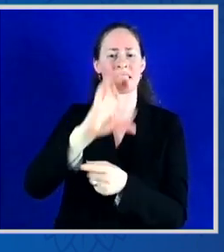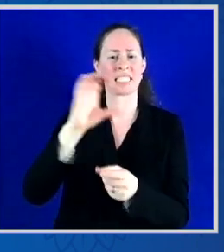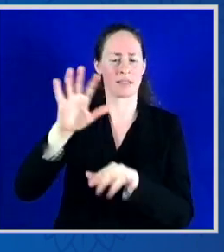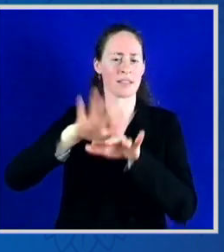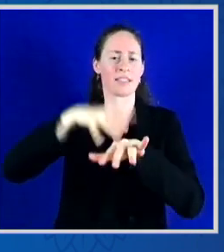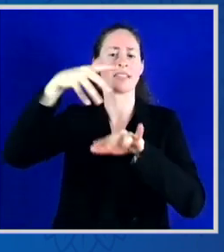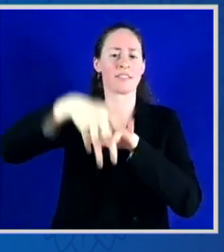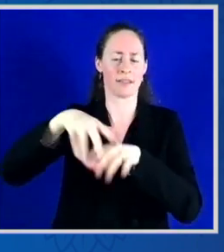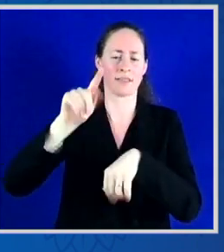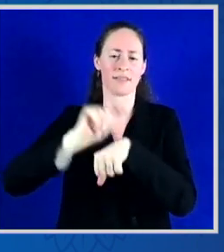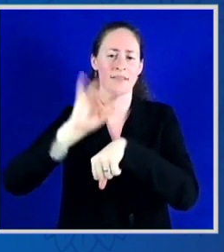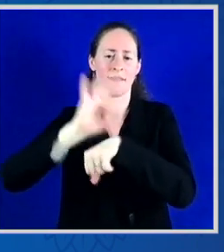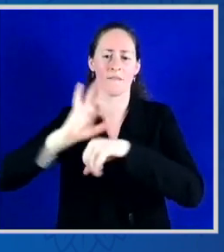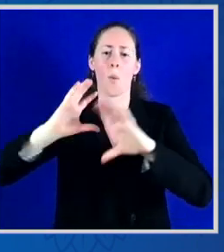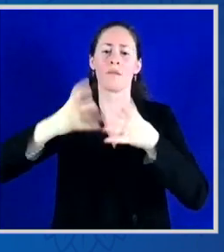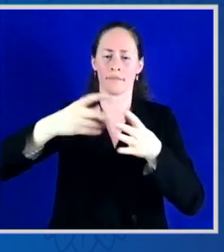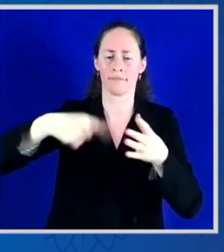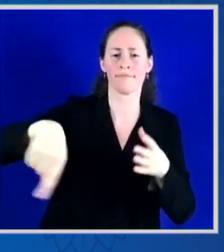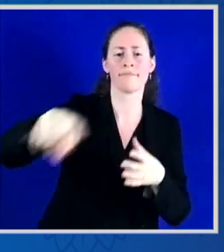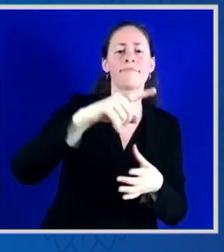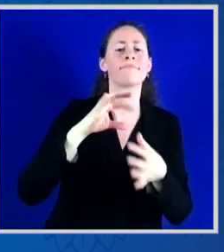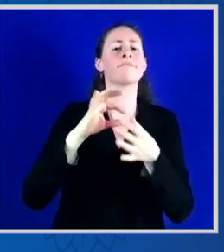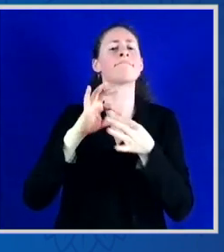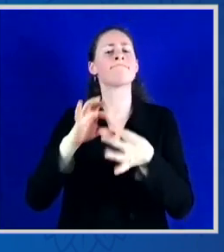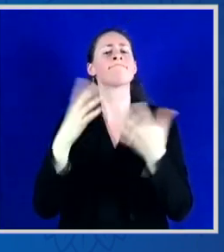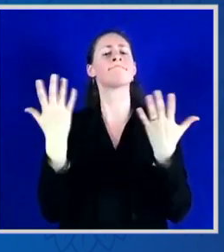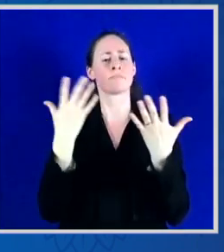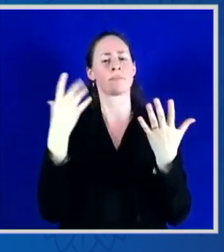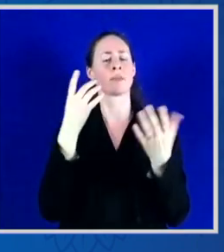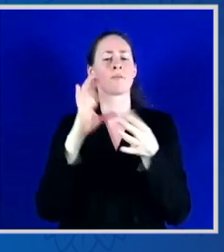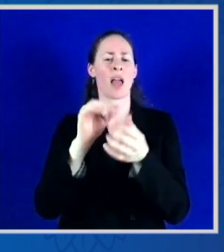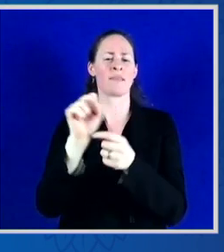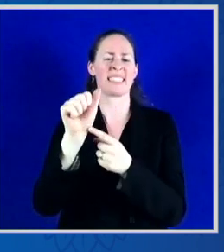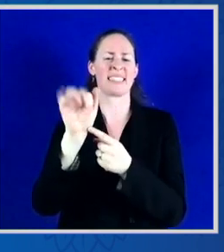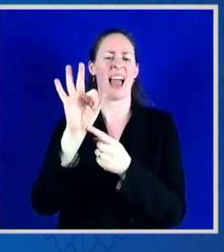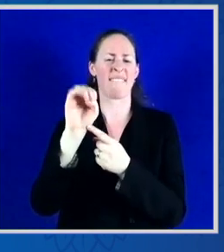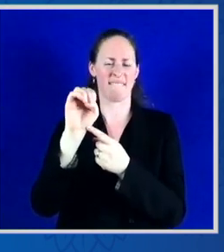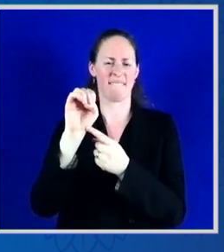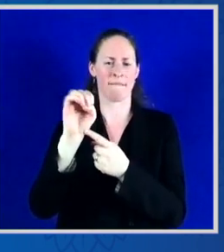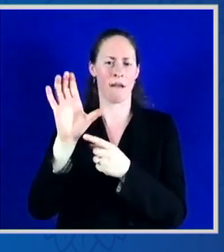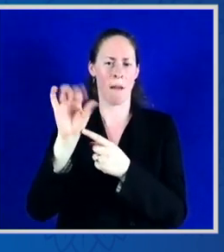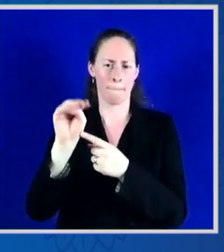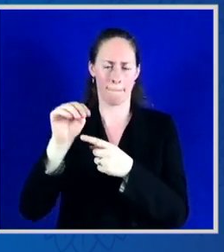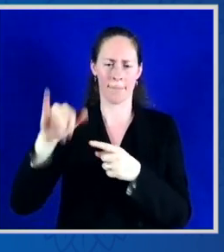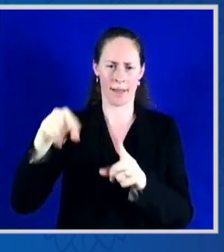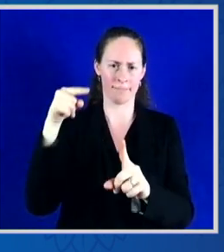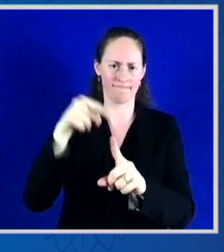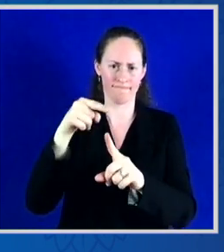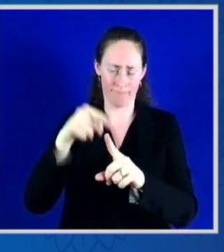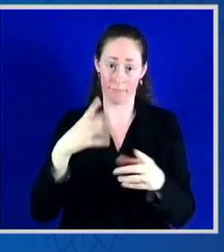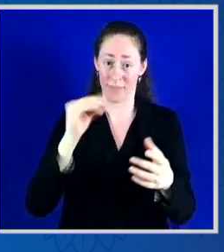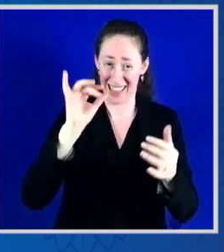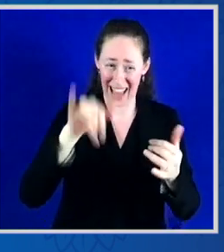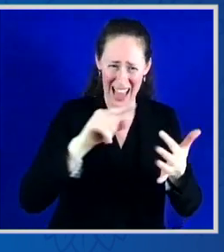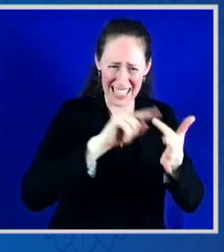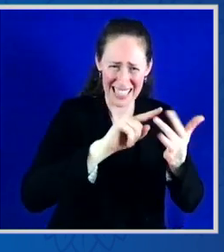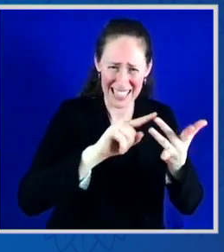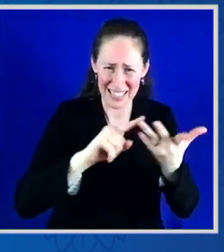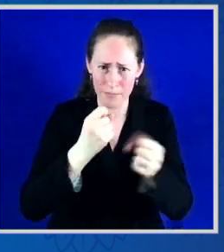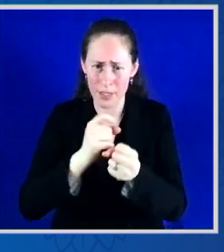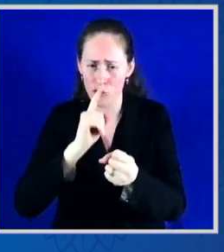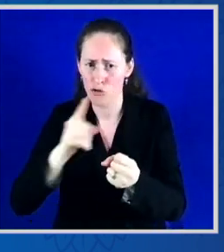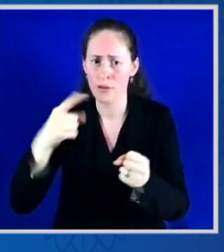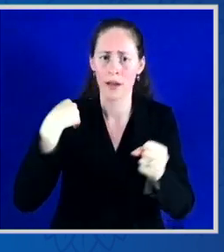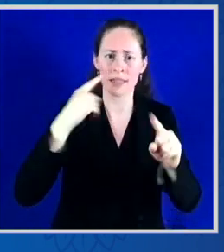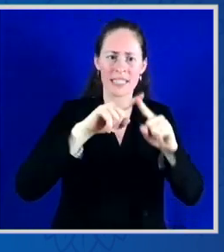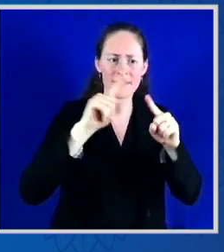SAFECOM, and the First Responders Authority Public Safety Advisory Committee. All these are here so that the Native American tribes of